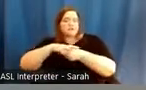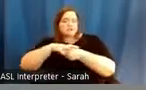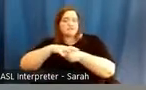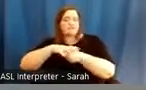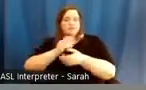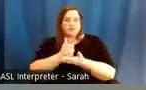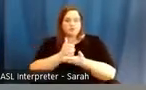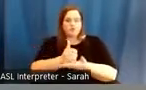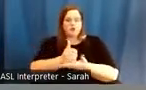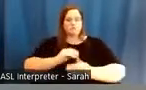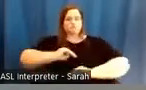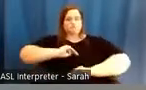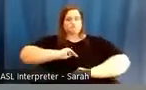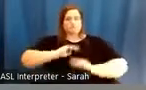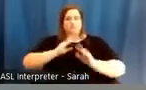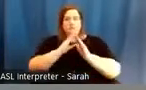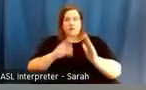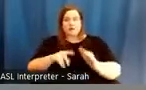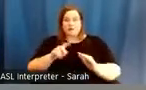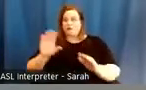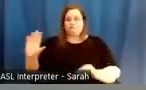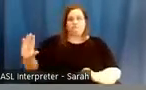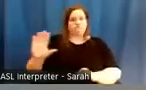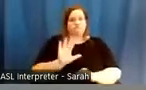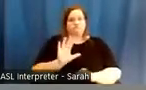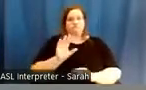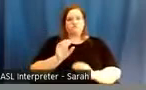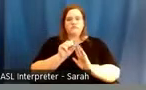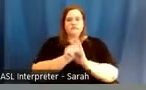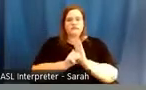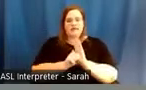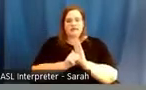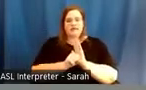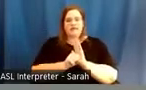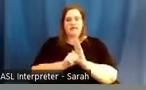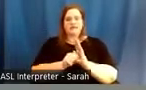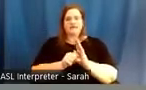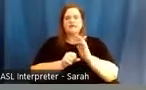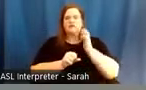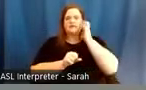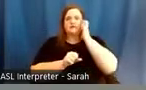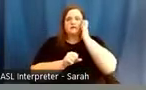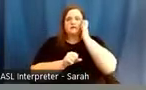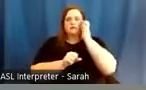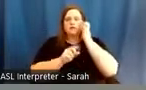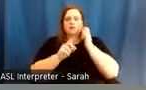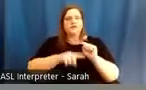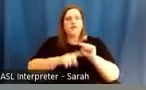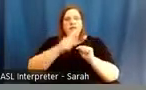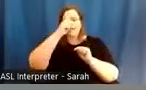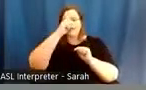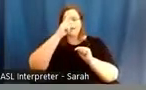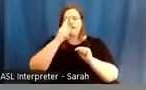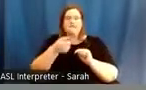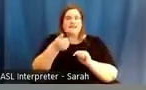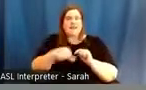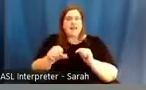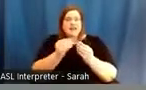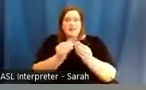need across the state. You know, you can't go anywhere, and we can't think about any